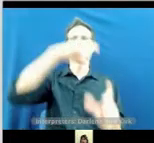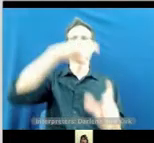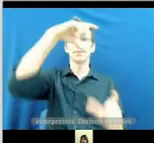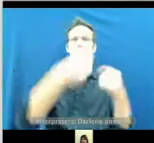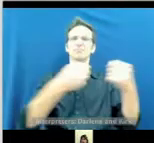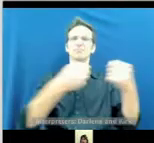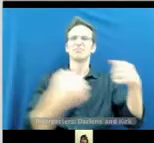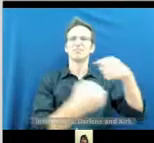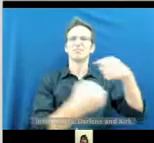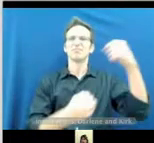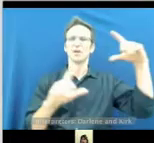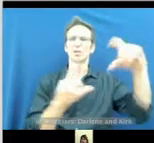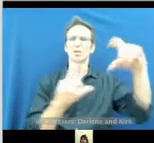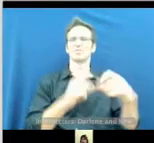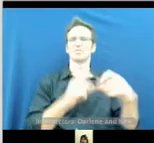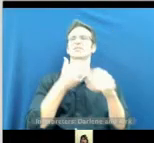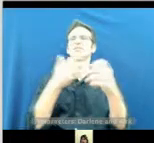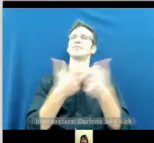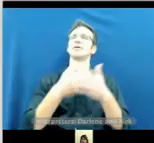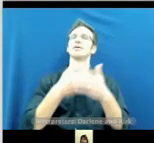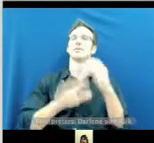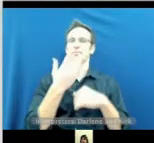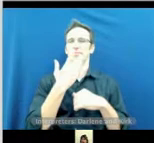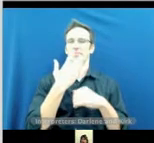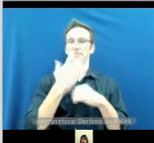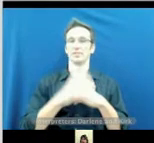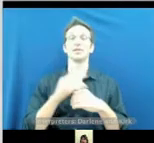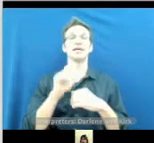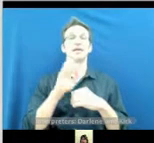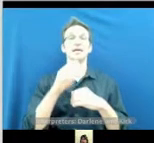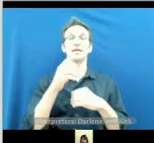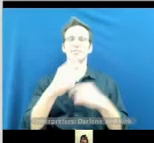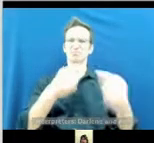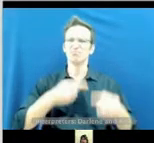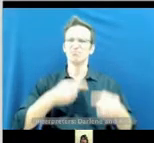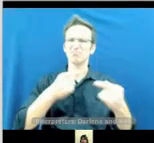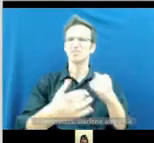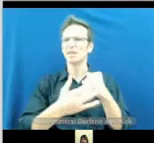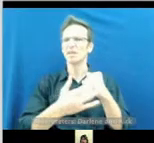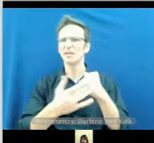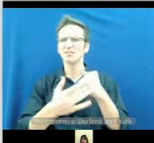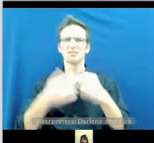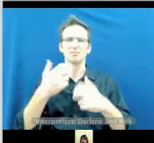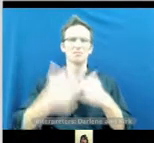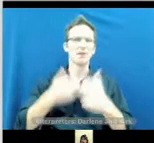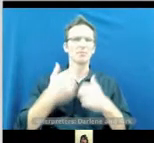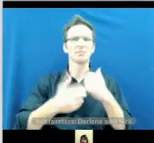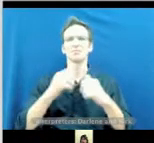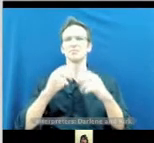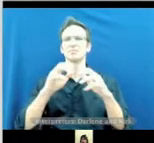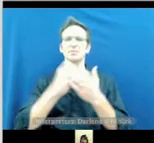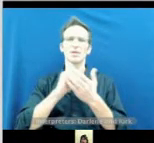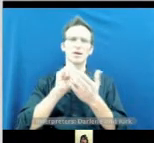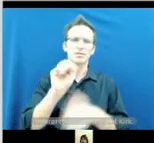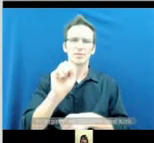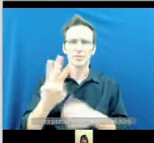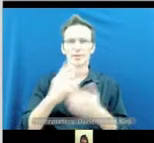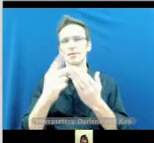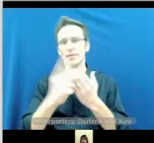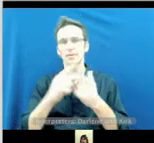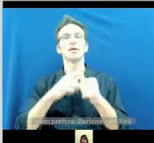environment. If you have technical issues, use the chat function and a member of the clearinghouse staff will aid